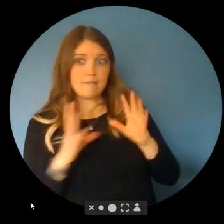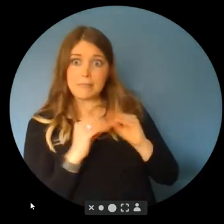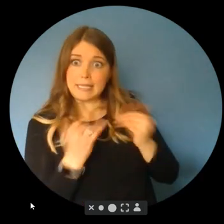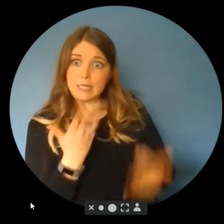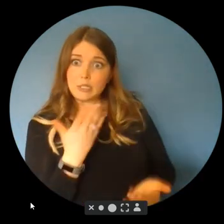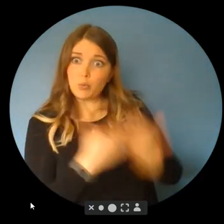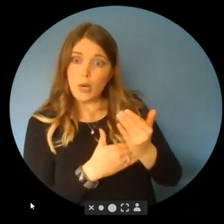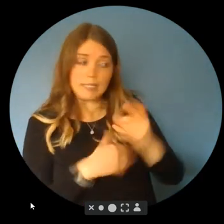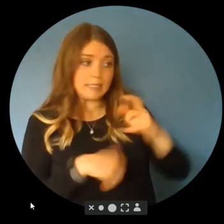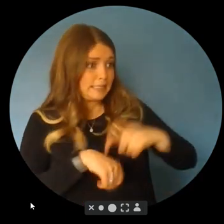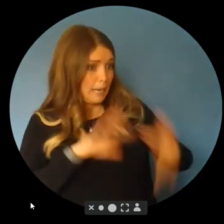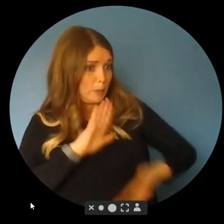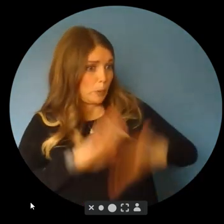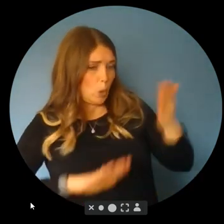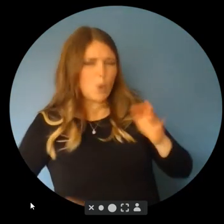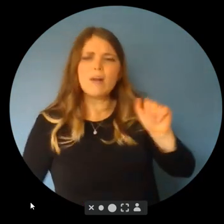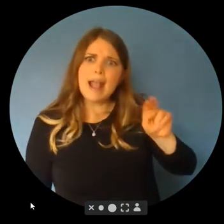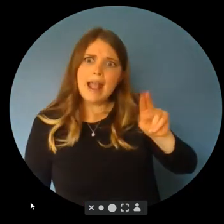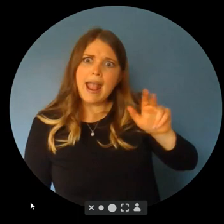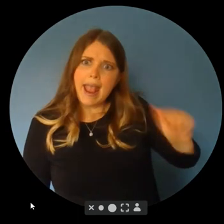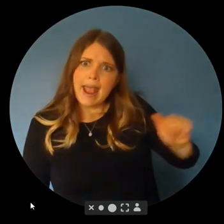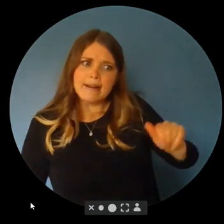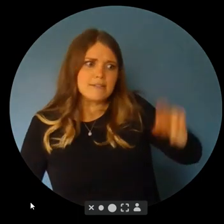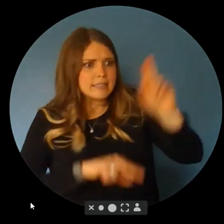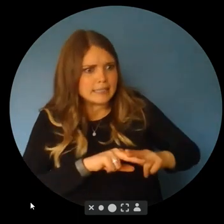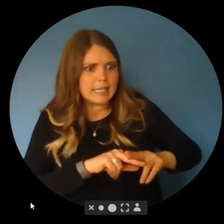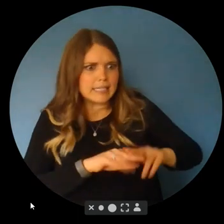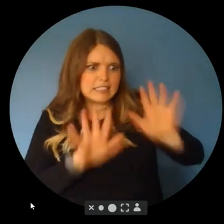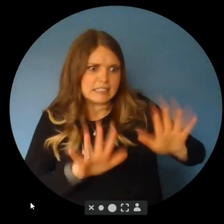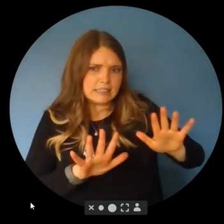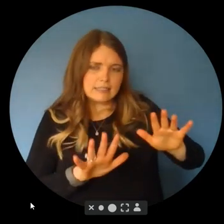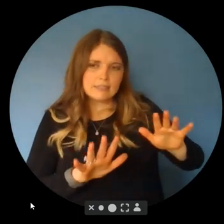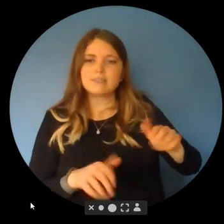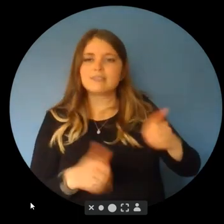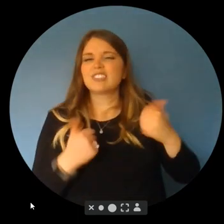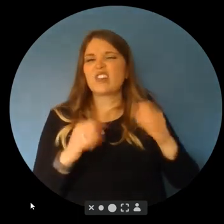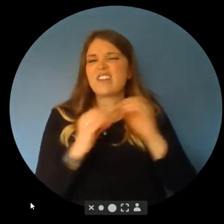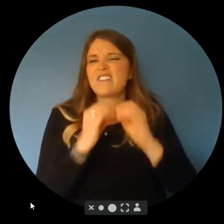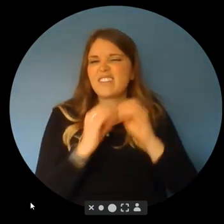Anna, sit still. See, she's trying to do Anna's hair.